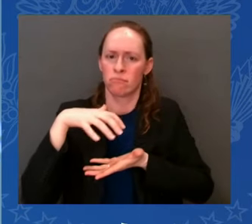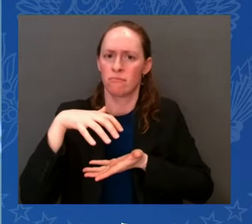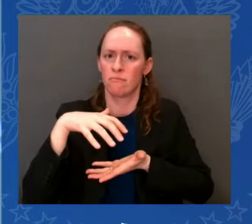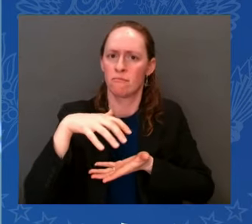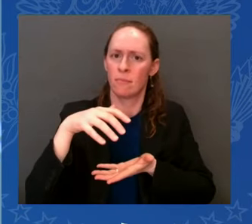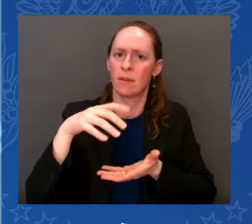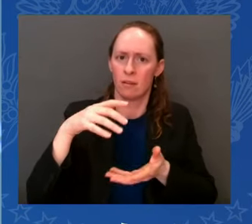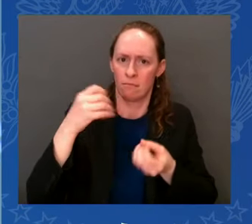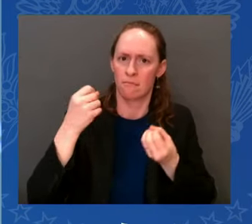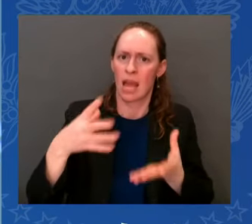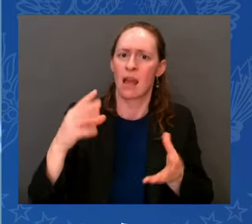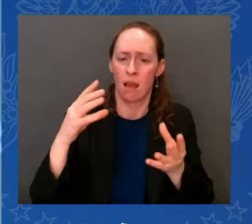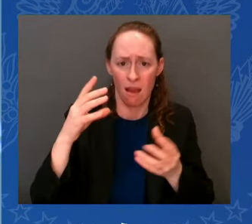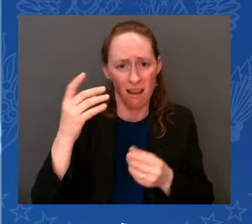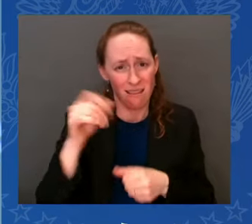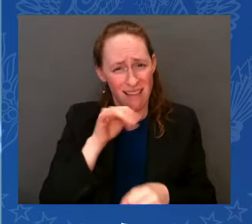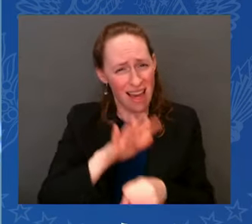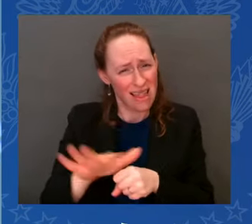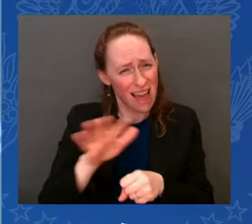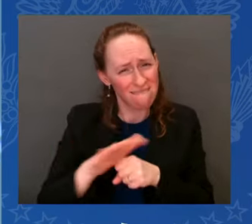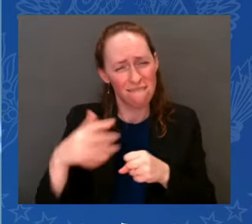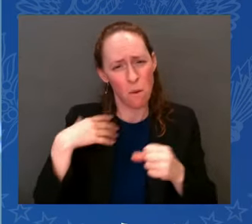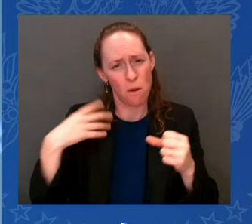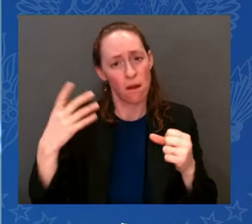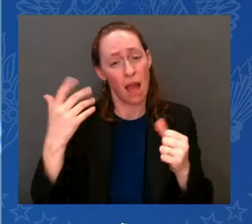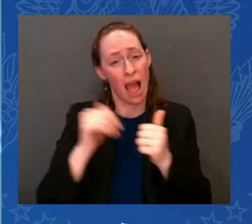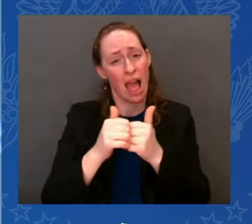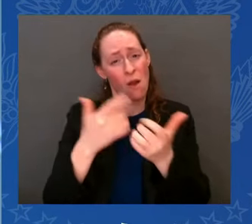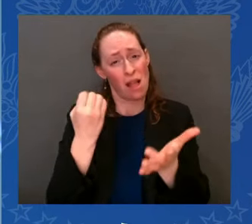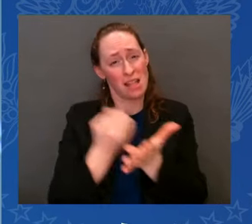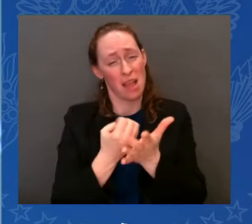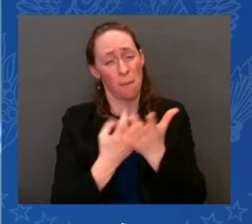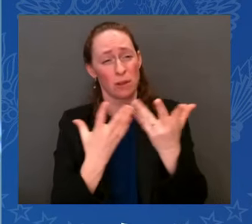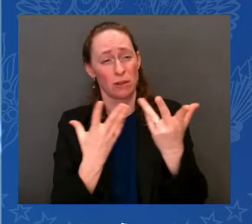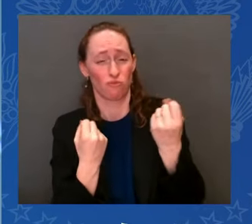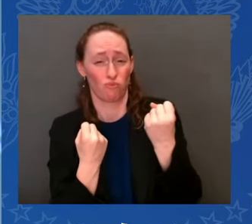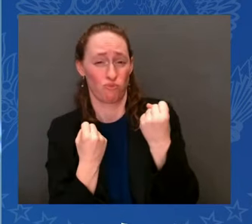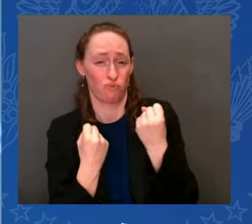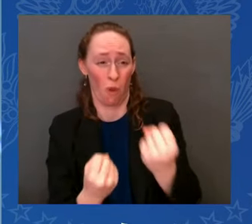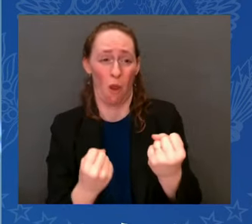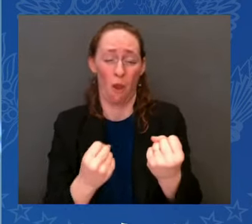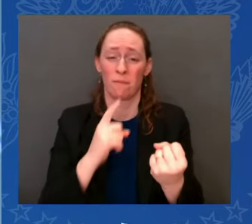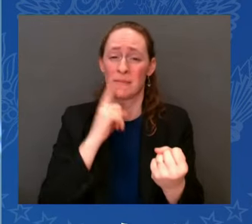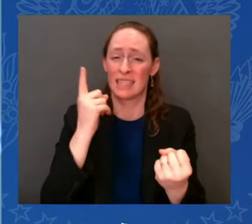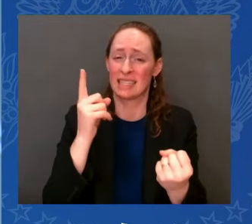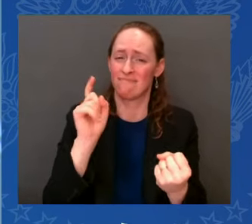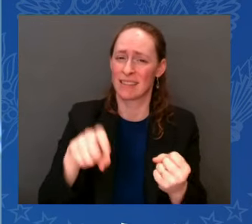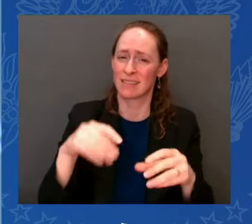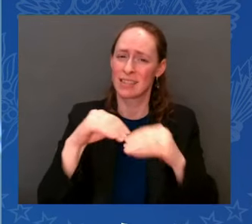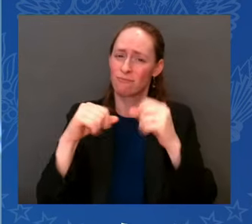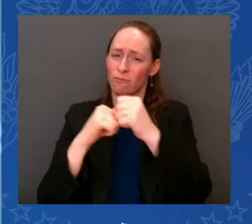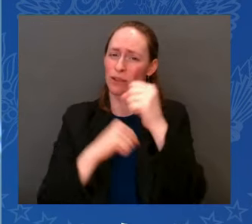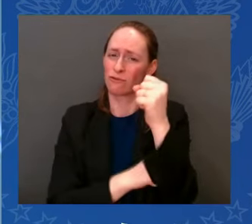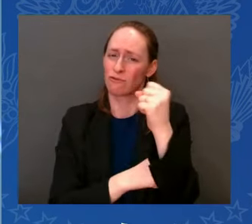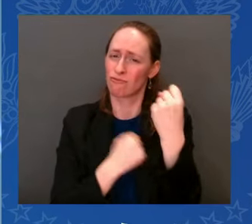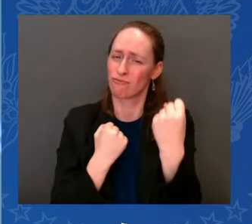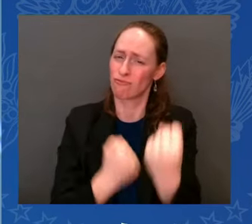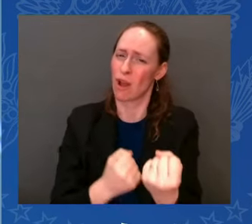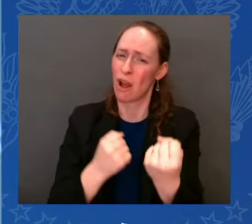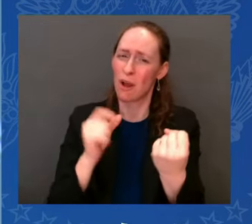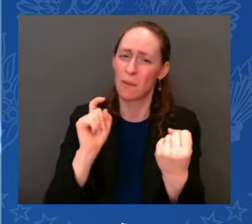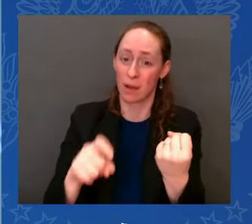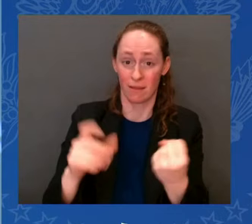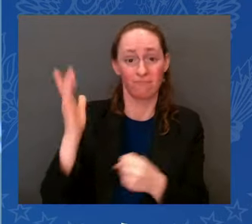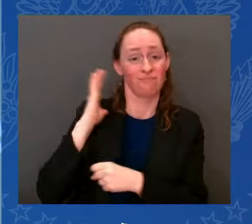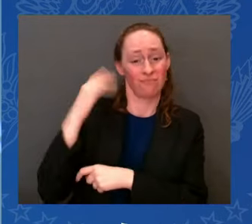We used to be number one in the world. Now we're moving to number 14. And China used to be number, I think, 10 or 11. Now they're number